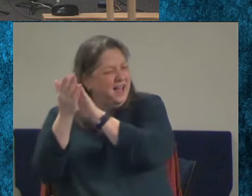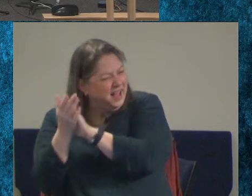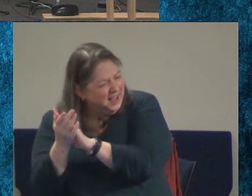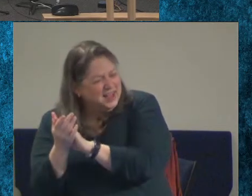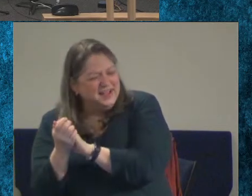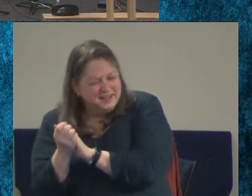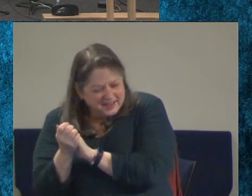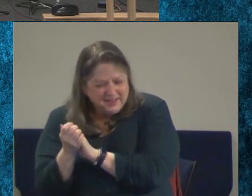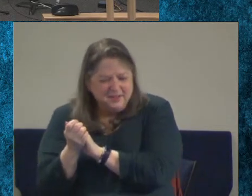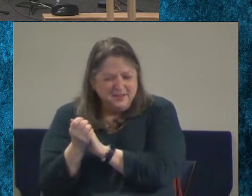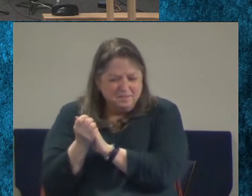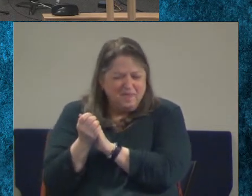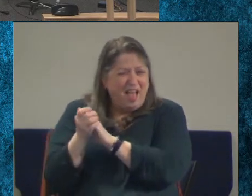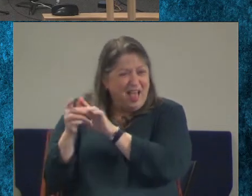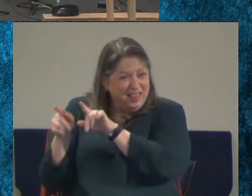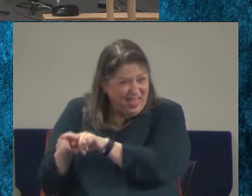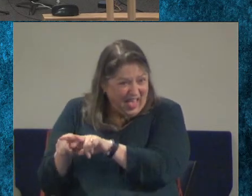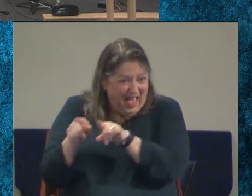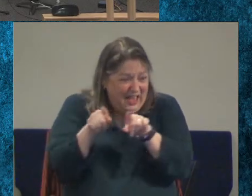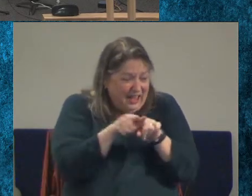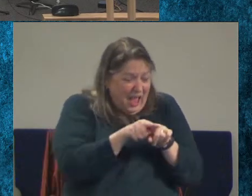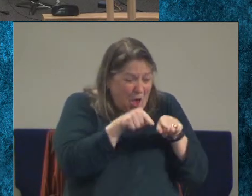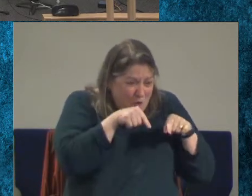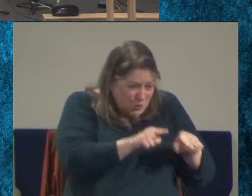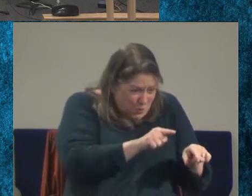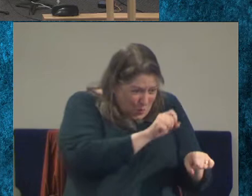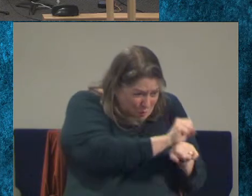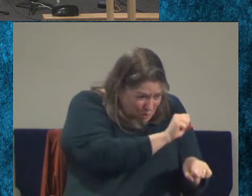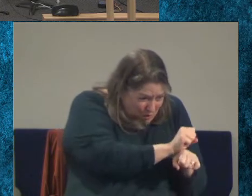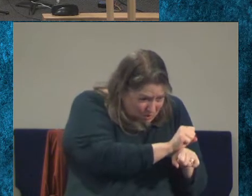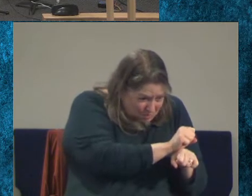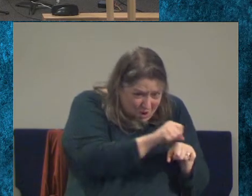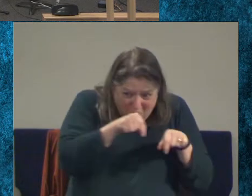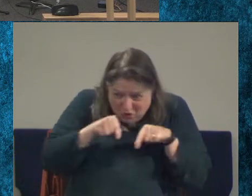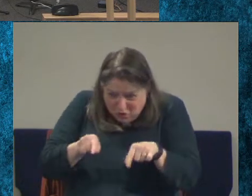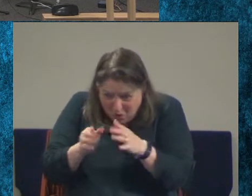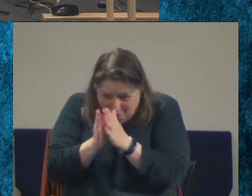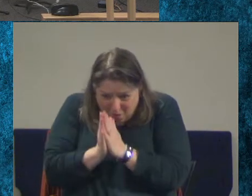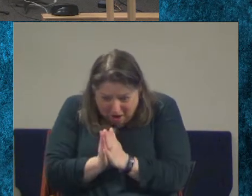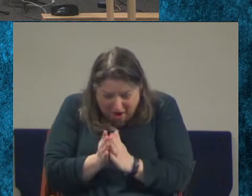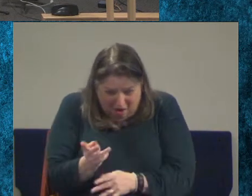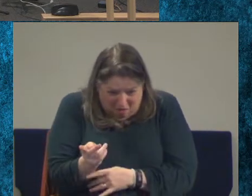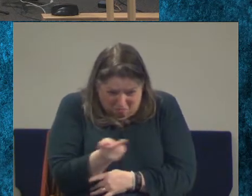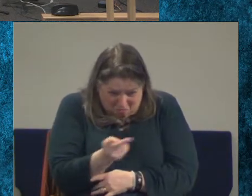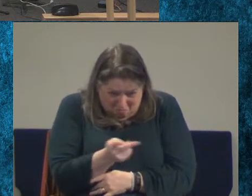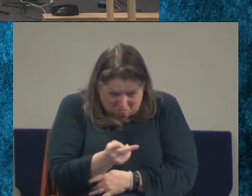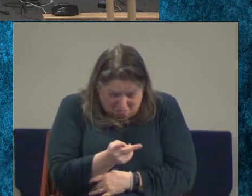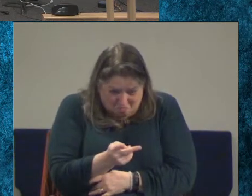Alike at work and prayer.